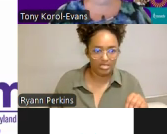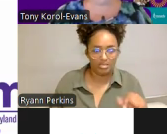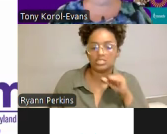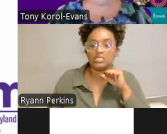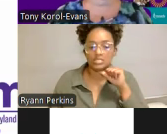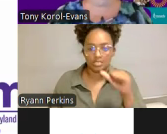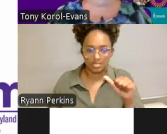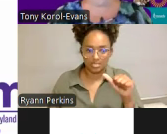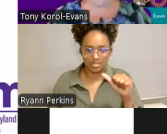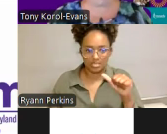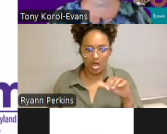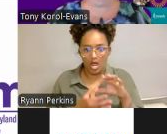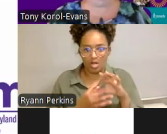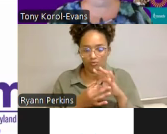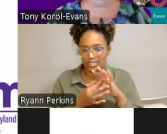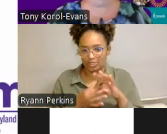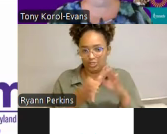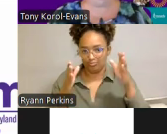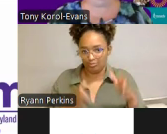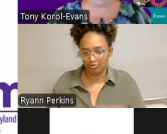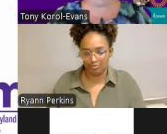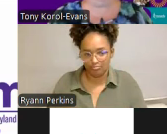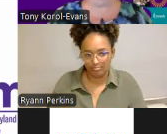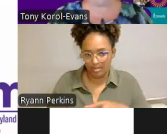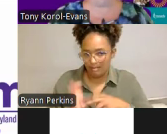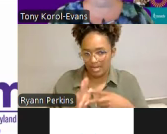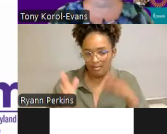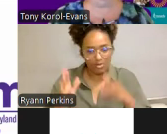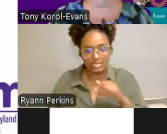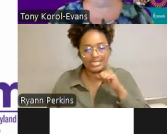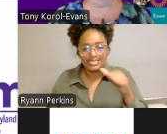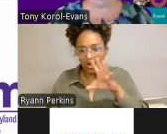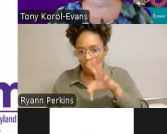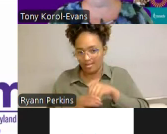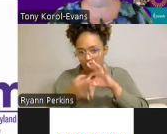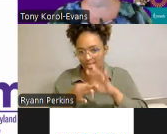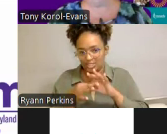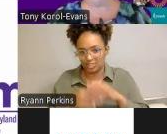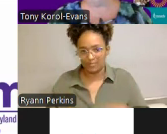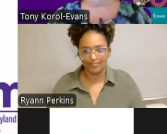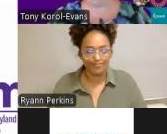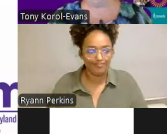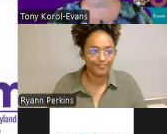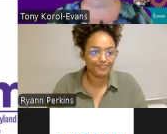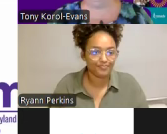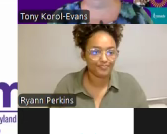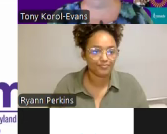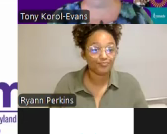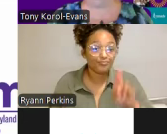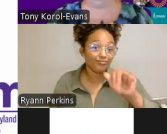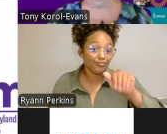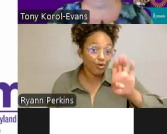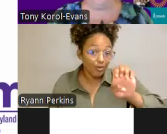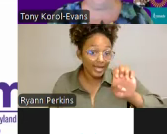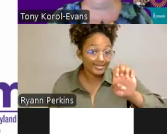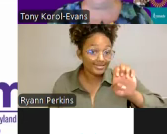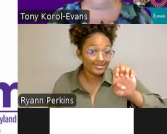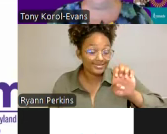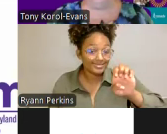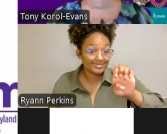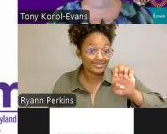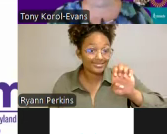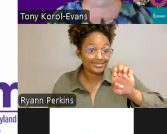when you look at race for women who are